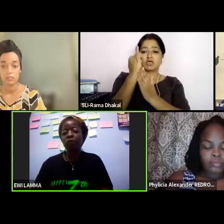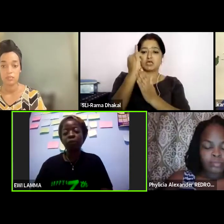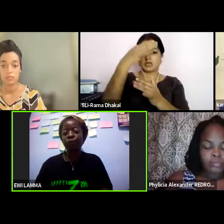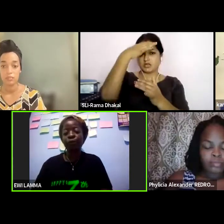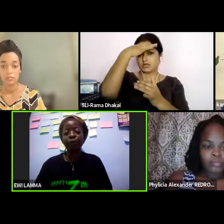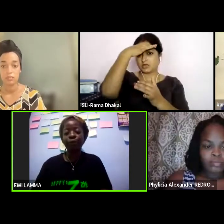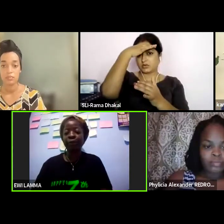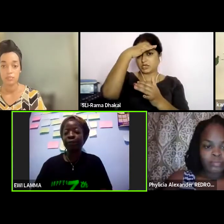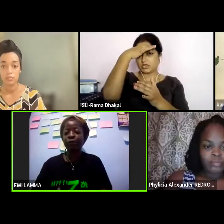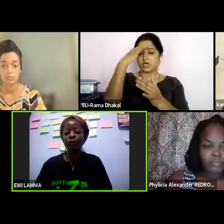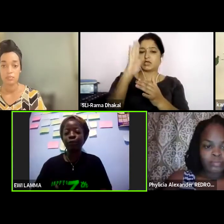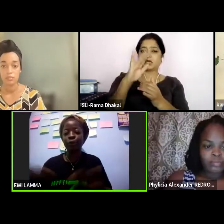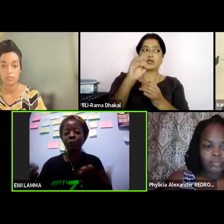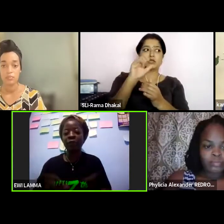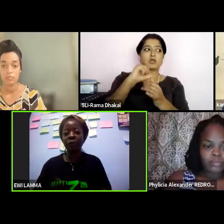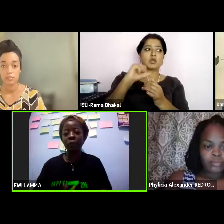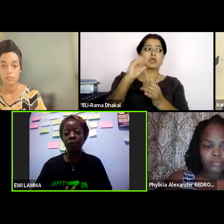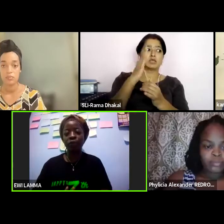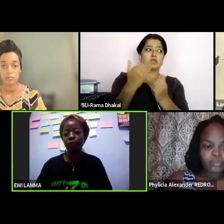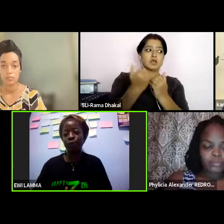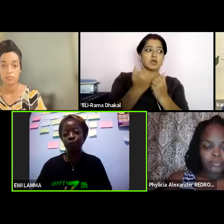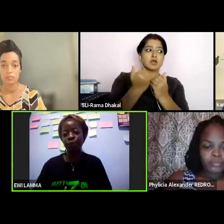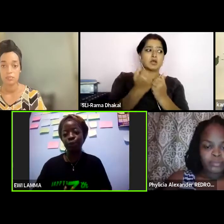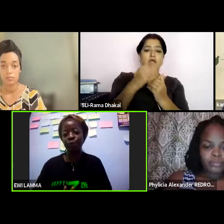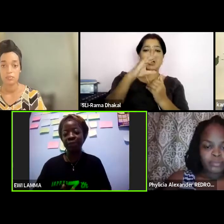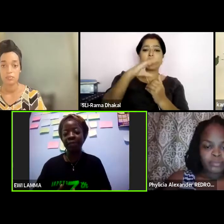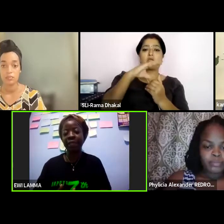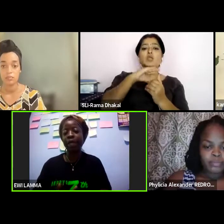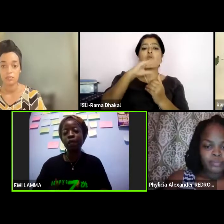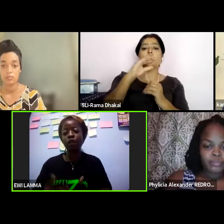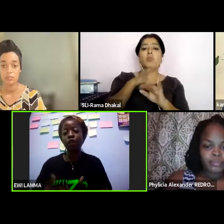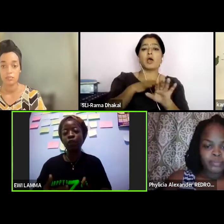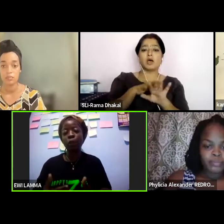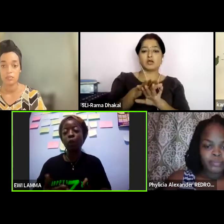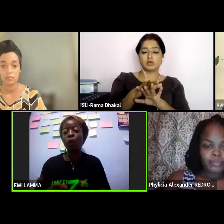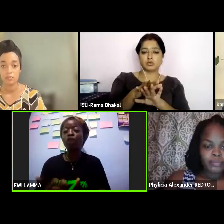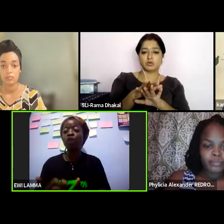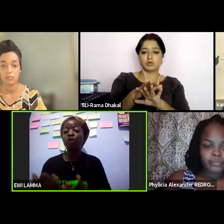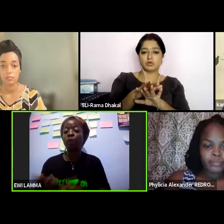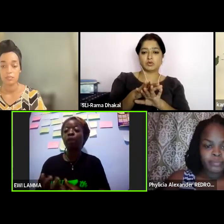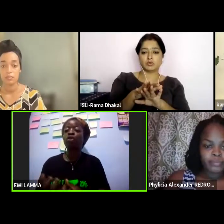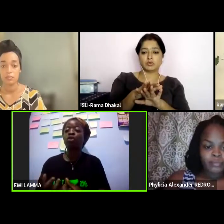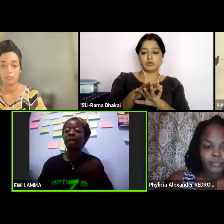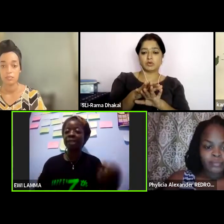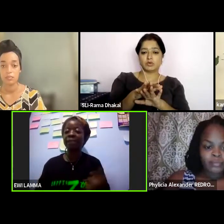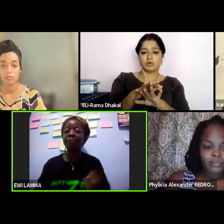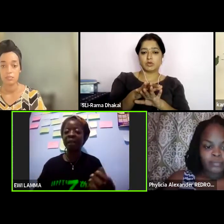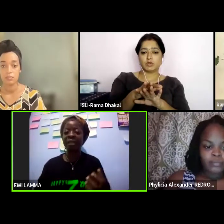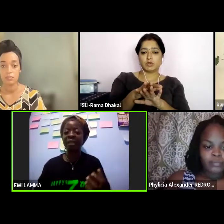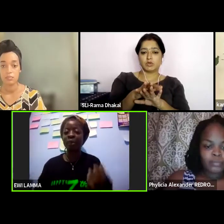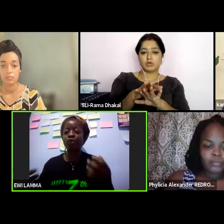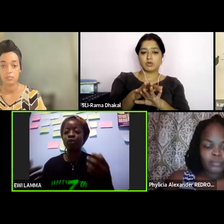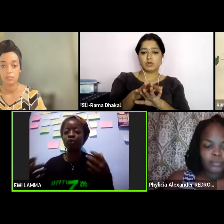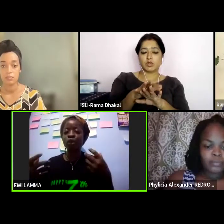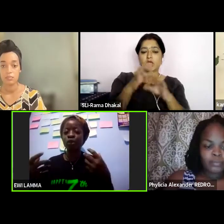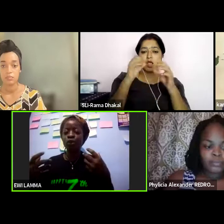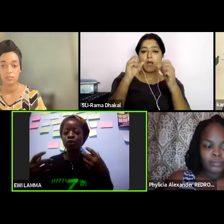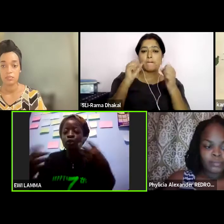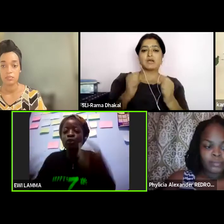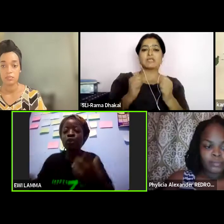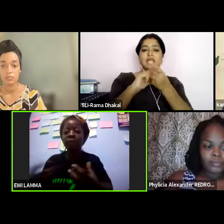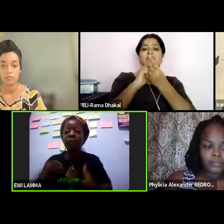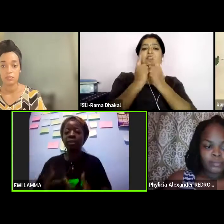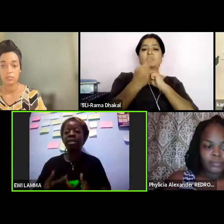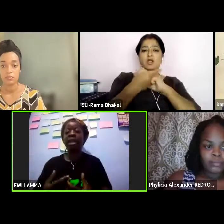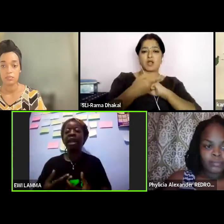young people, you all over the world, you understand, they want to create impact. They want to